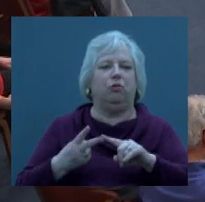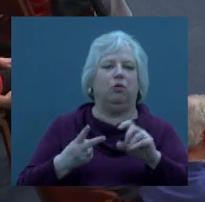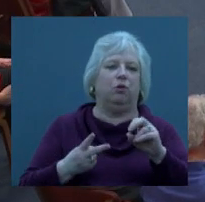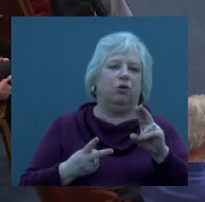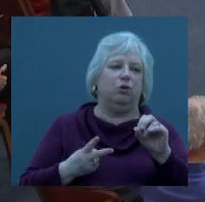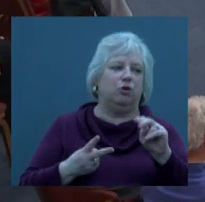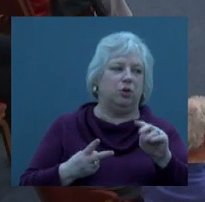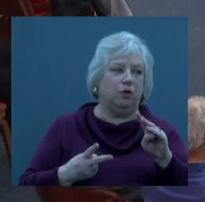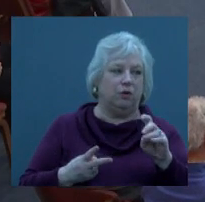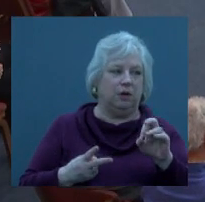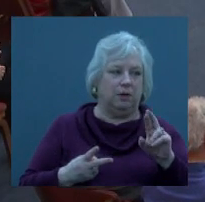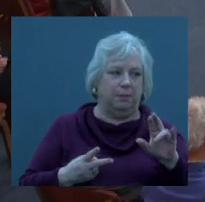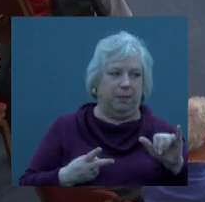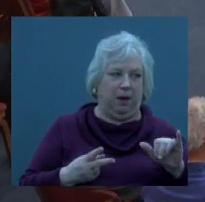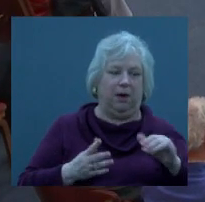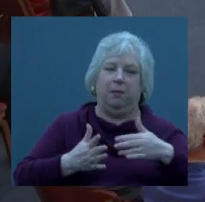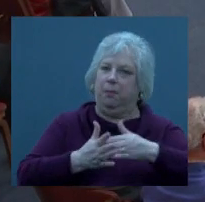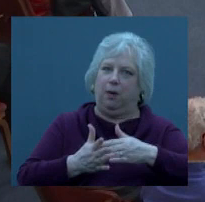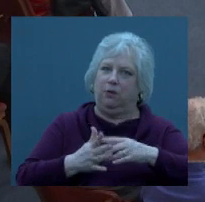project but did not care to speak.